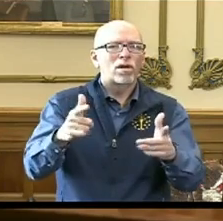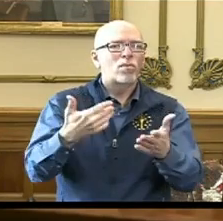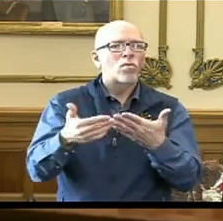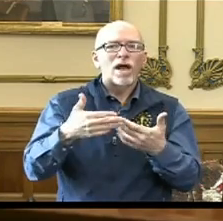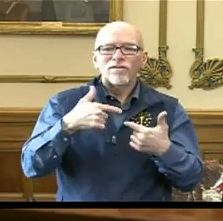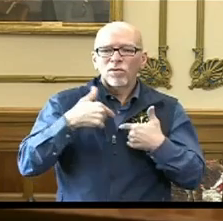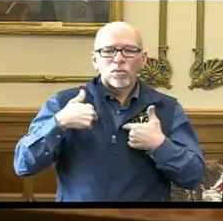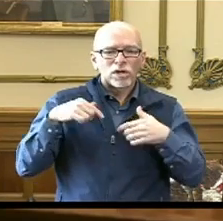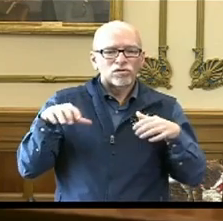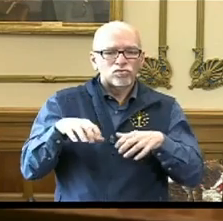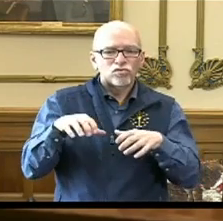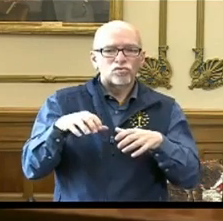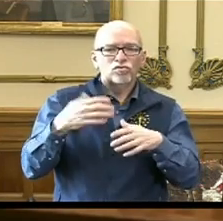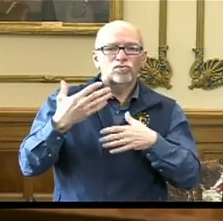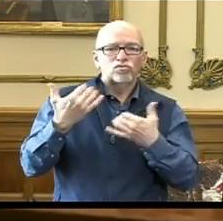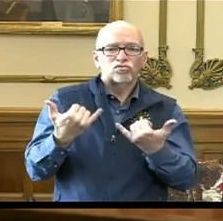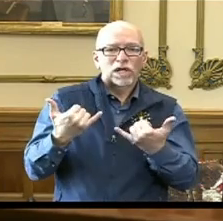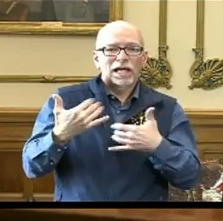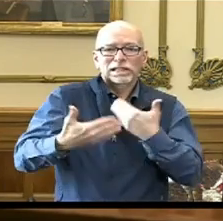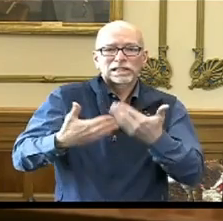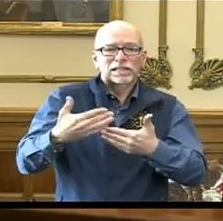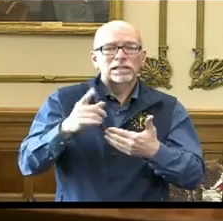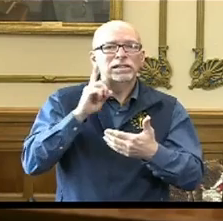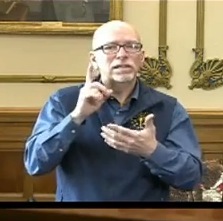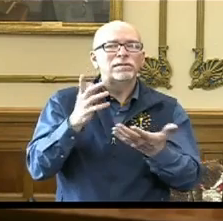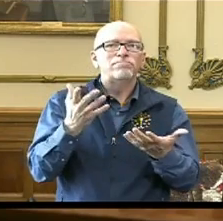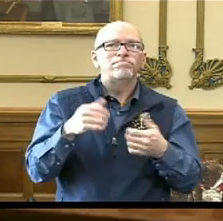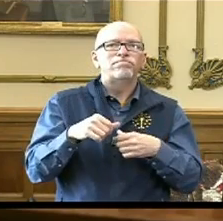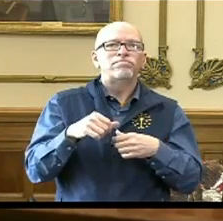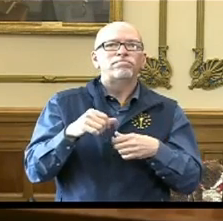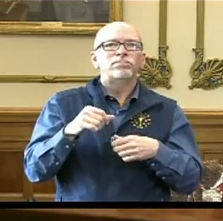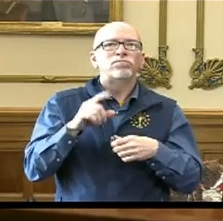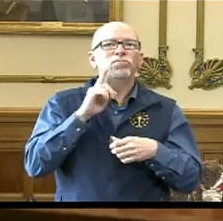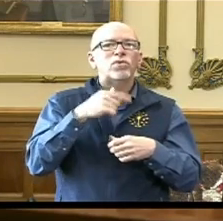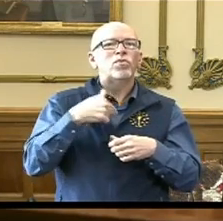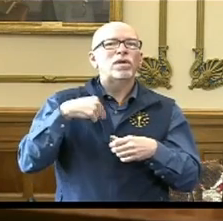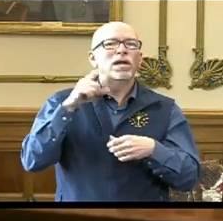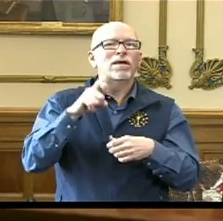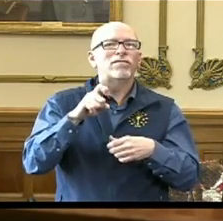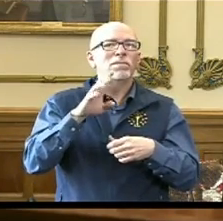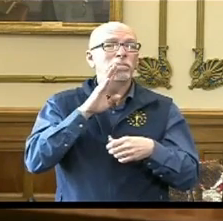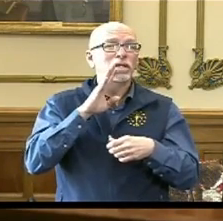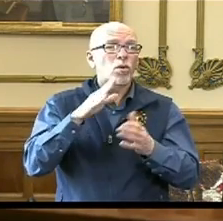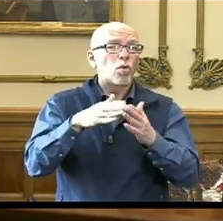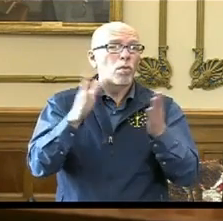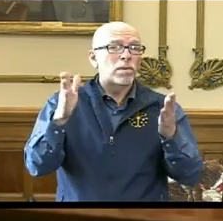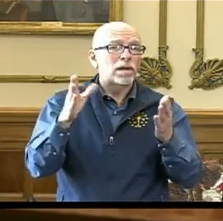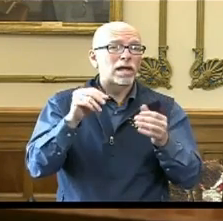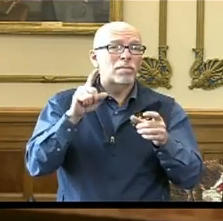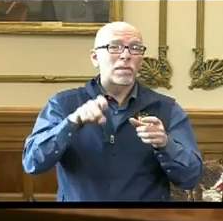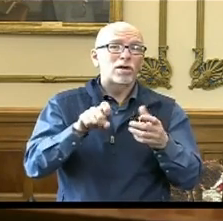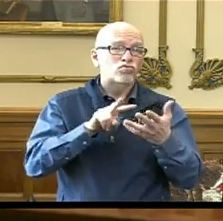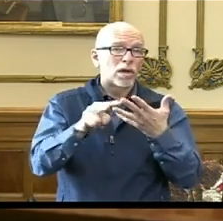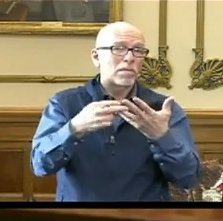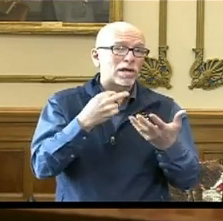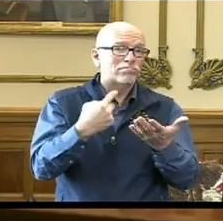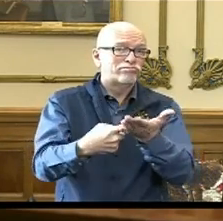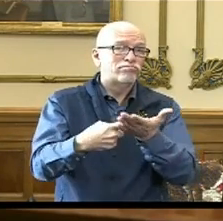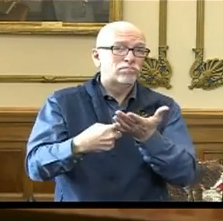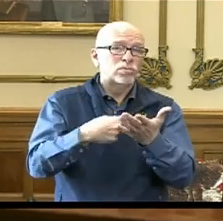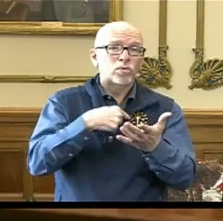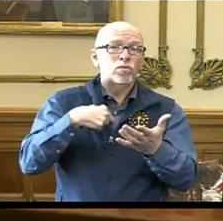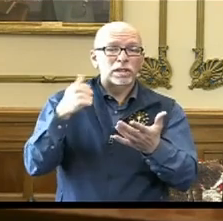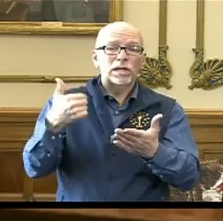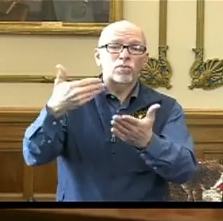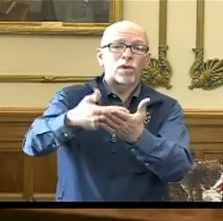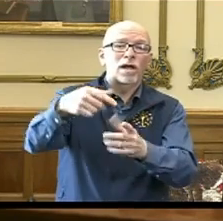in to date. And I think it's valid to speak about it openly and transparently so we can arrive at